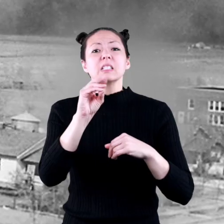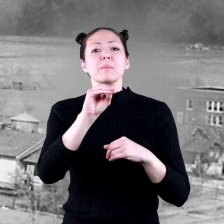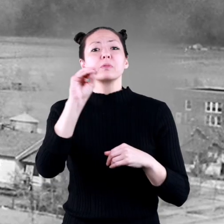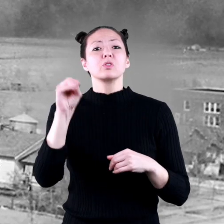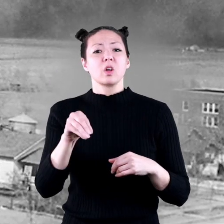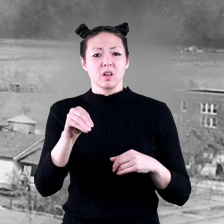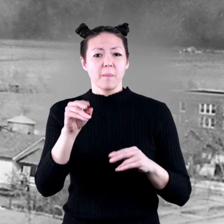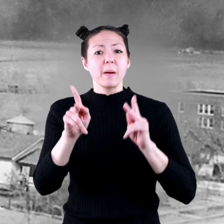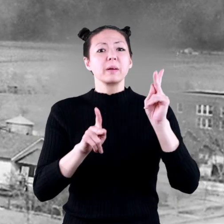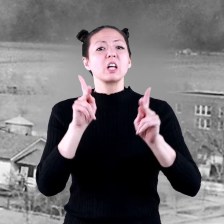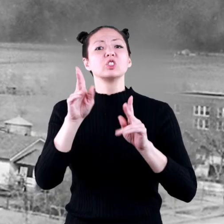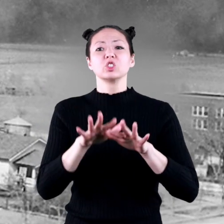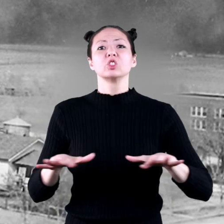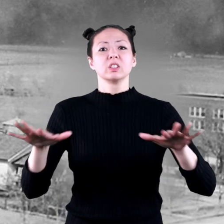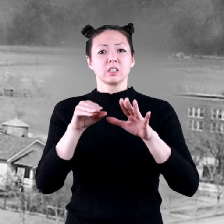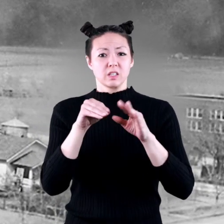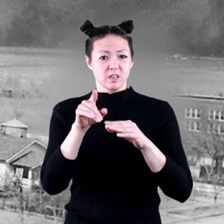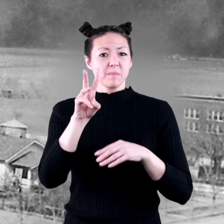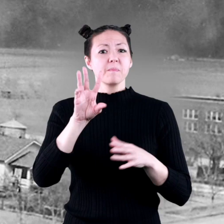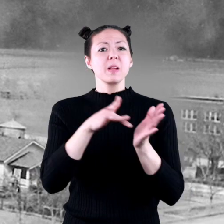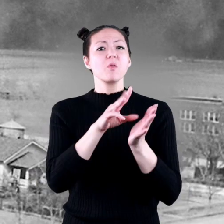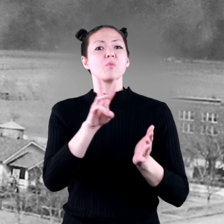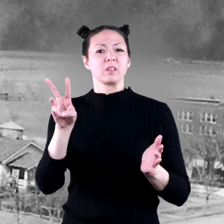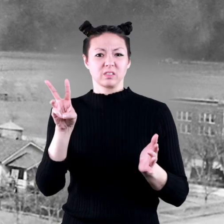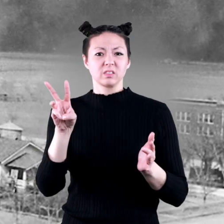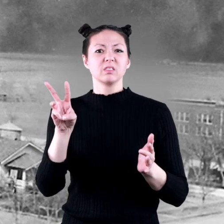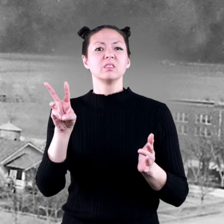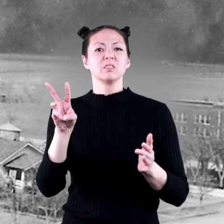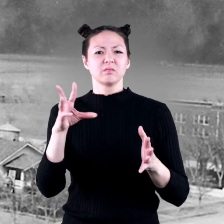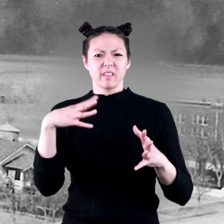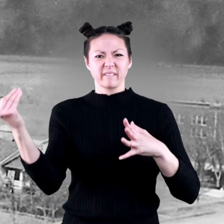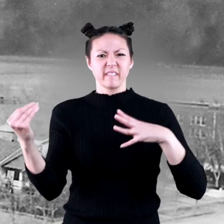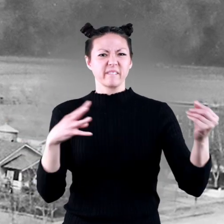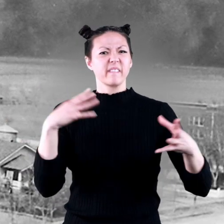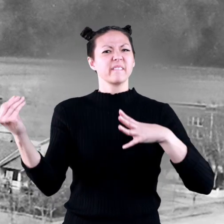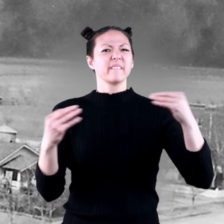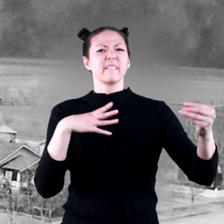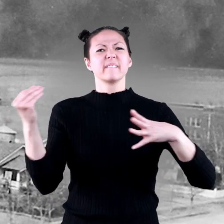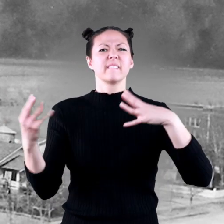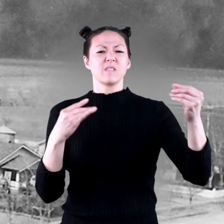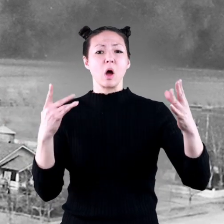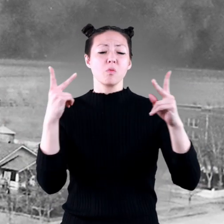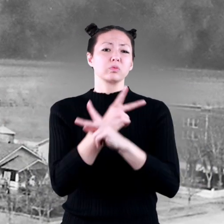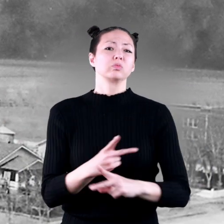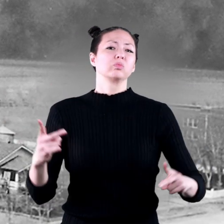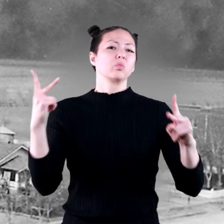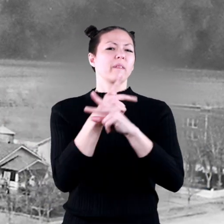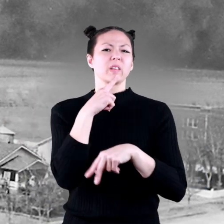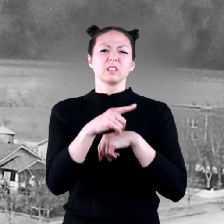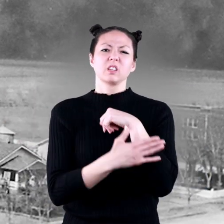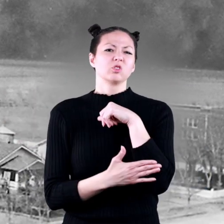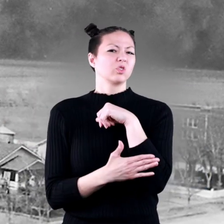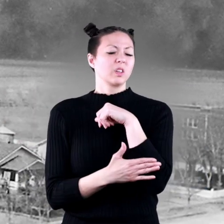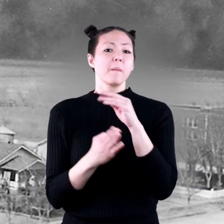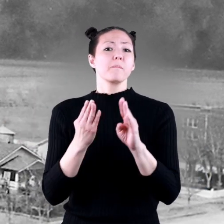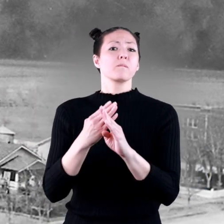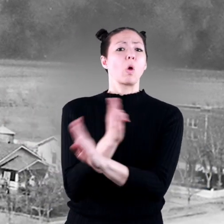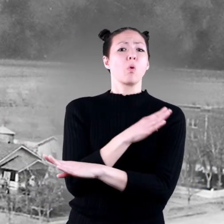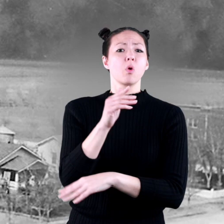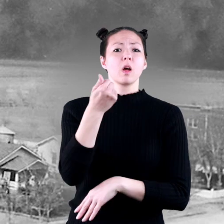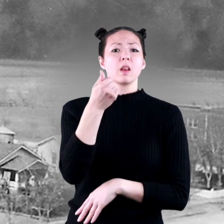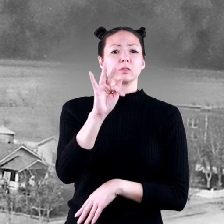there. 60% of the population of the Midwest had to leave during the so-called Dust Bowl. To make matters worse